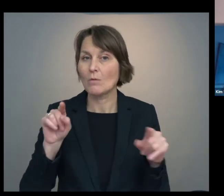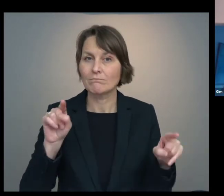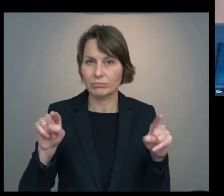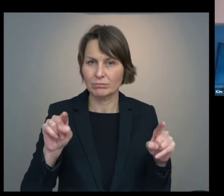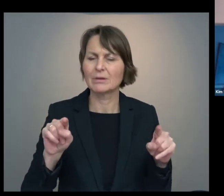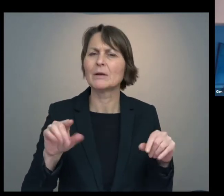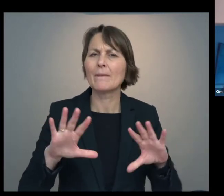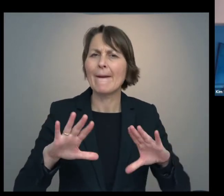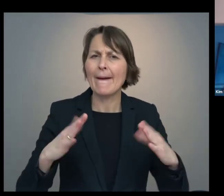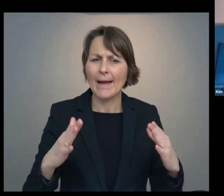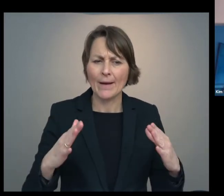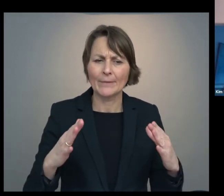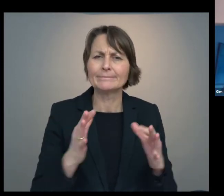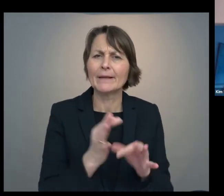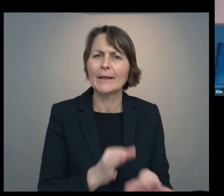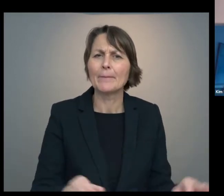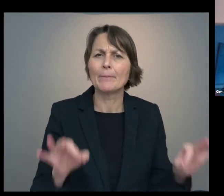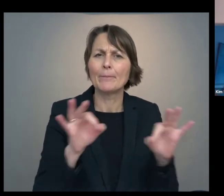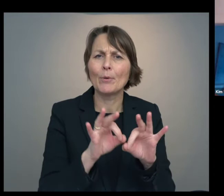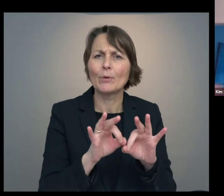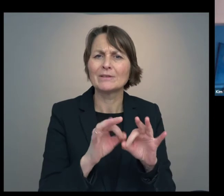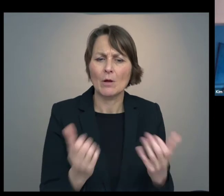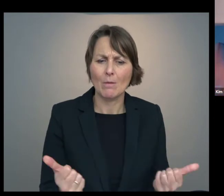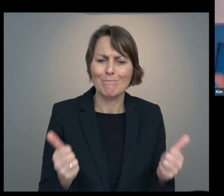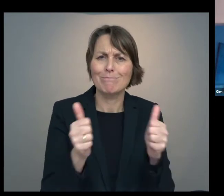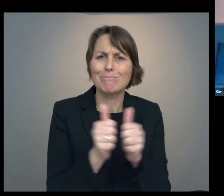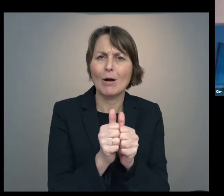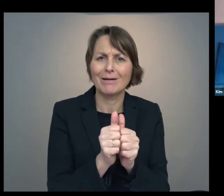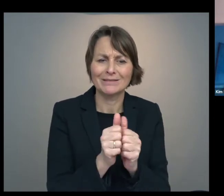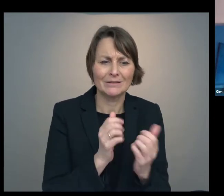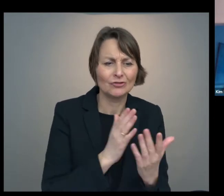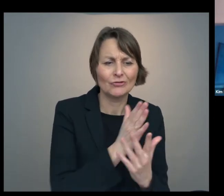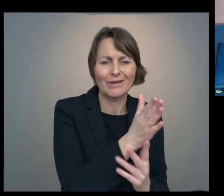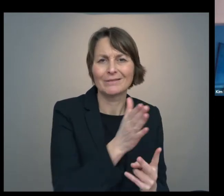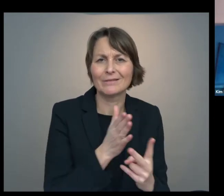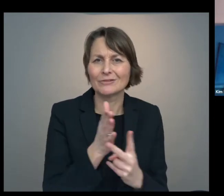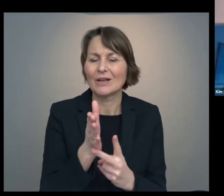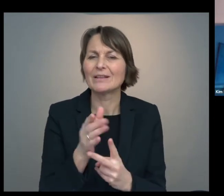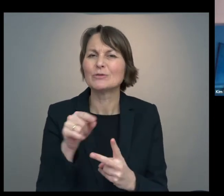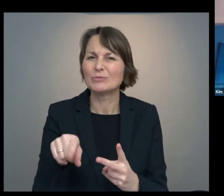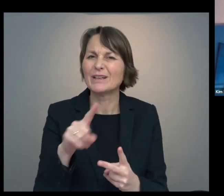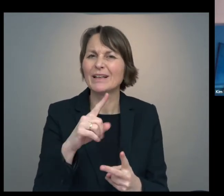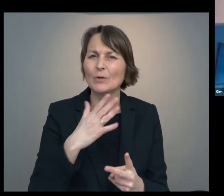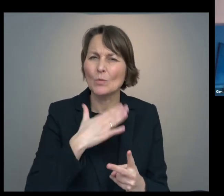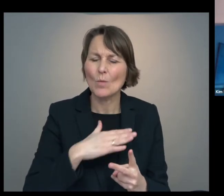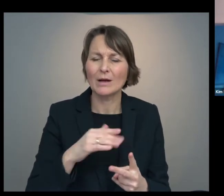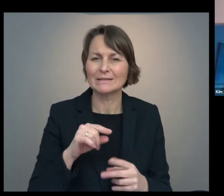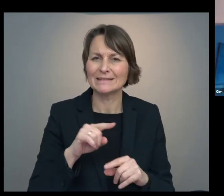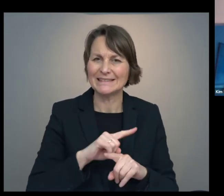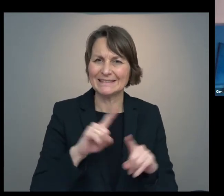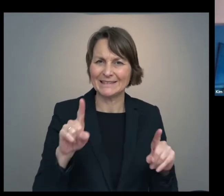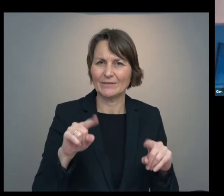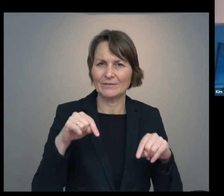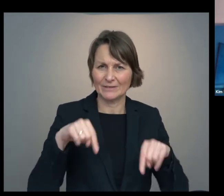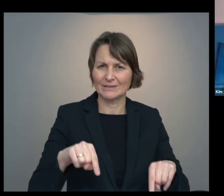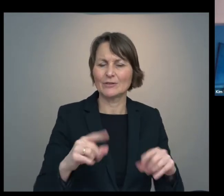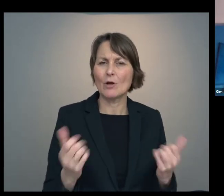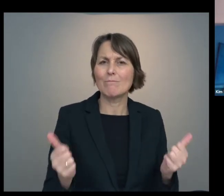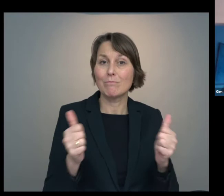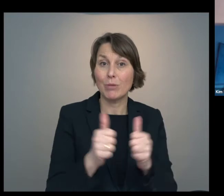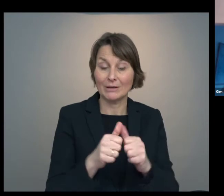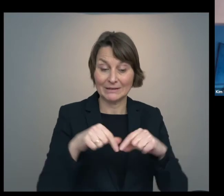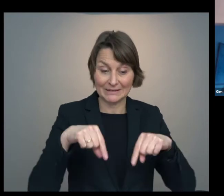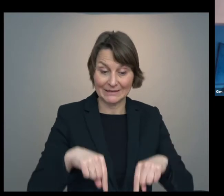broaden the partner channel, targeting other types of partners that we have